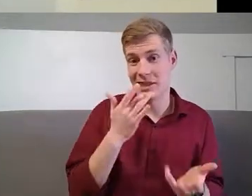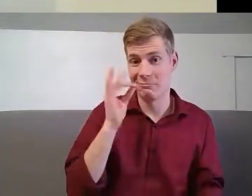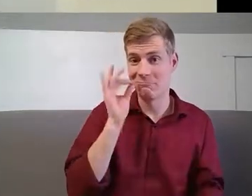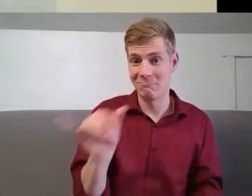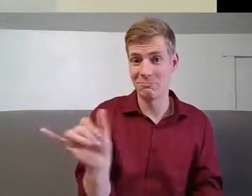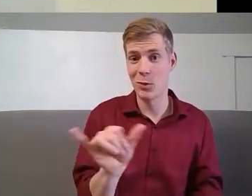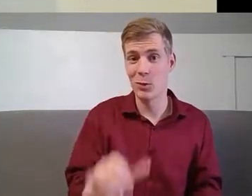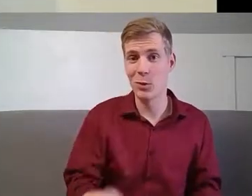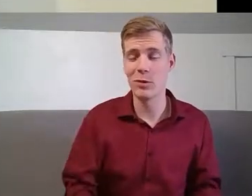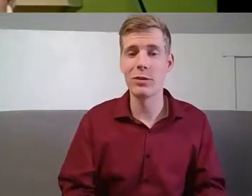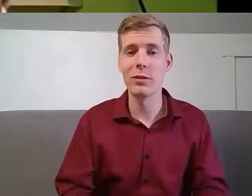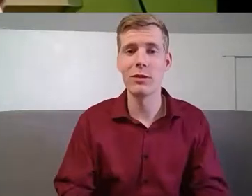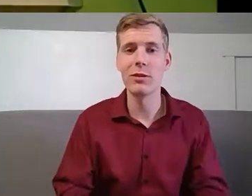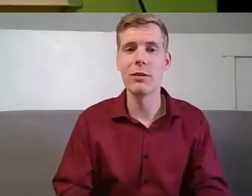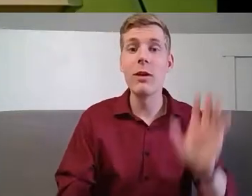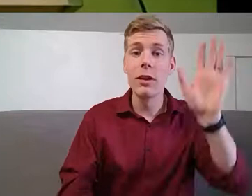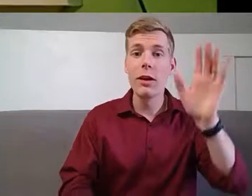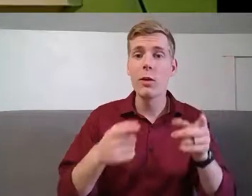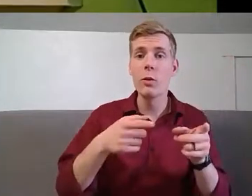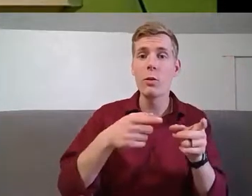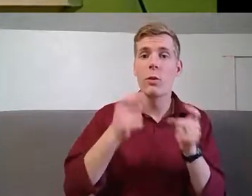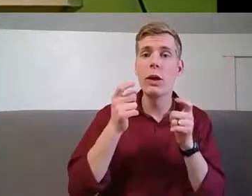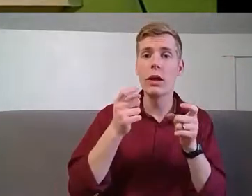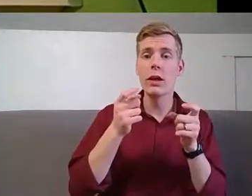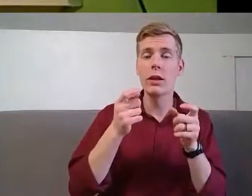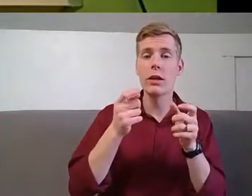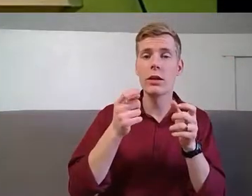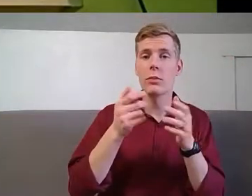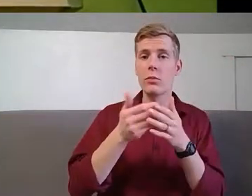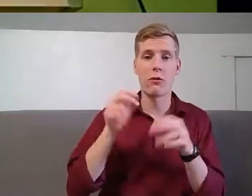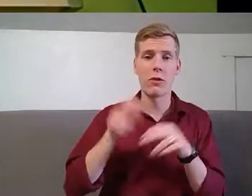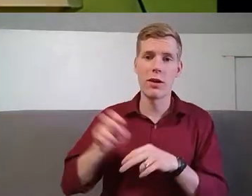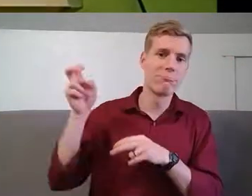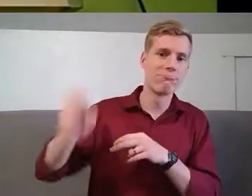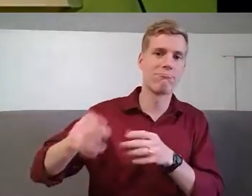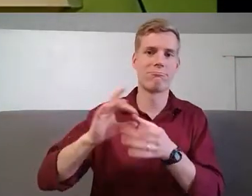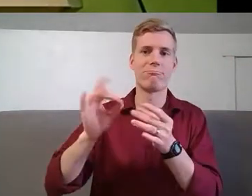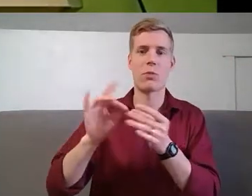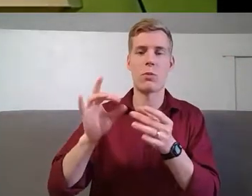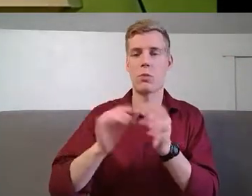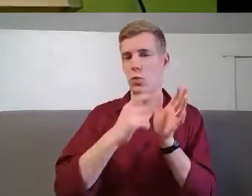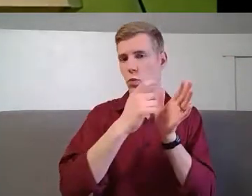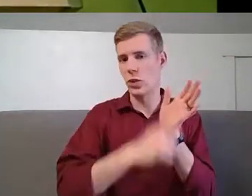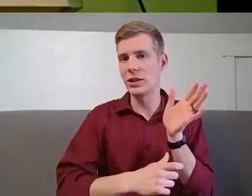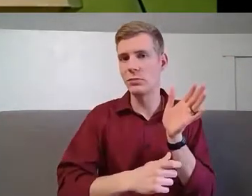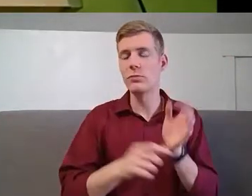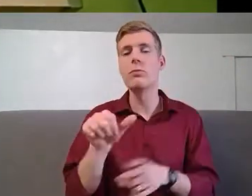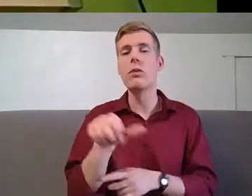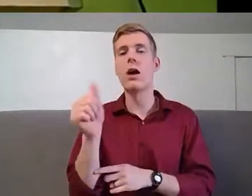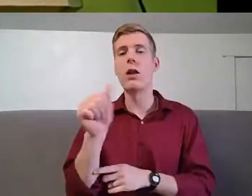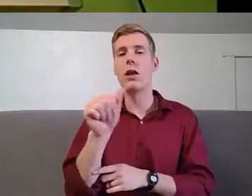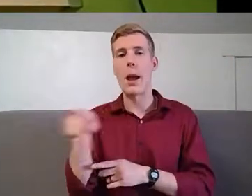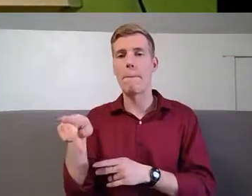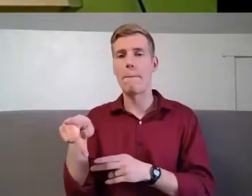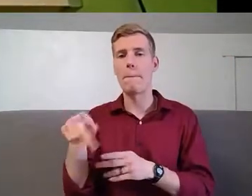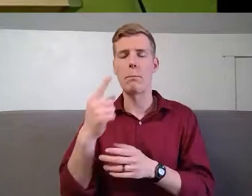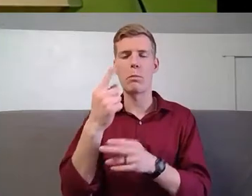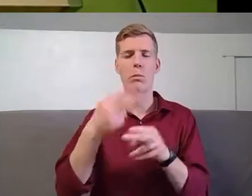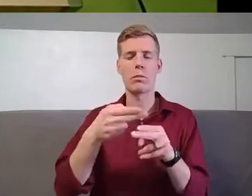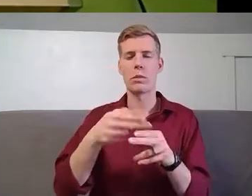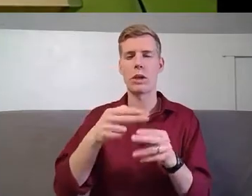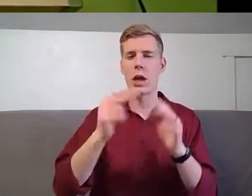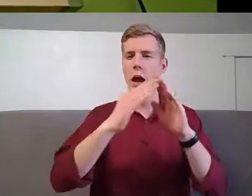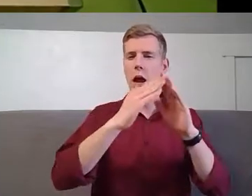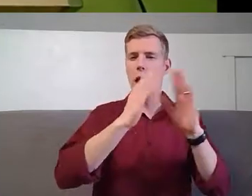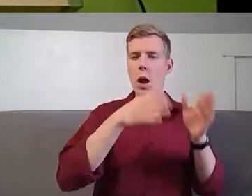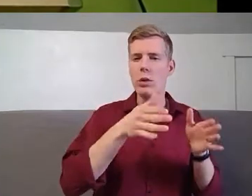So just really quick before you jump into that, there's a couple other apps. There's one that's called House Party, and